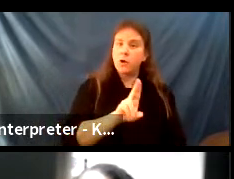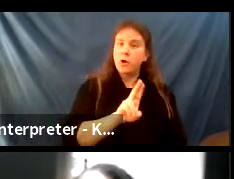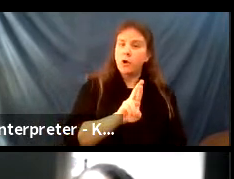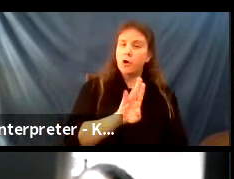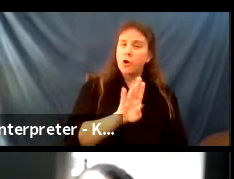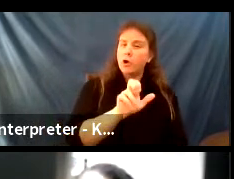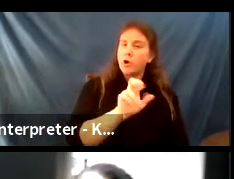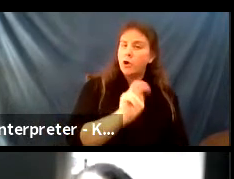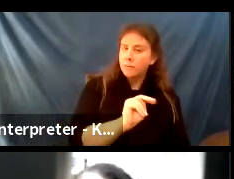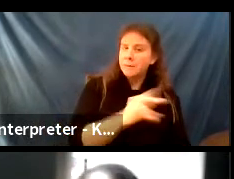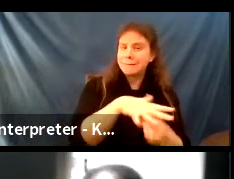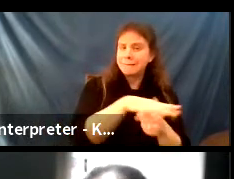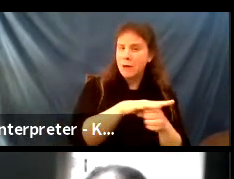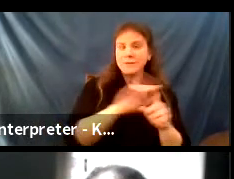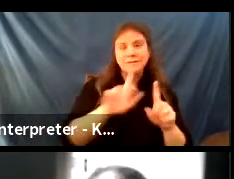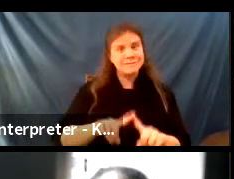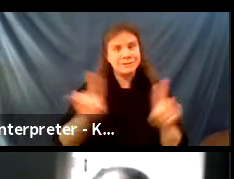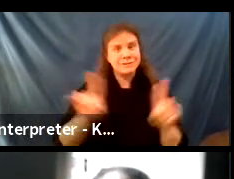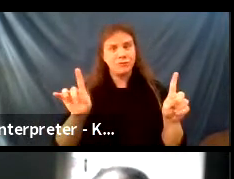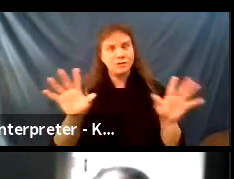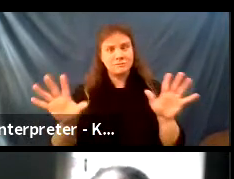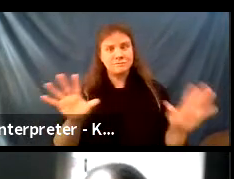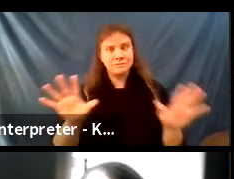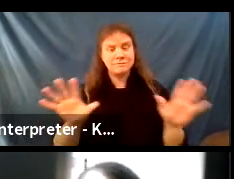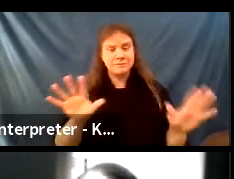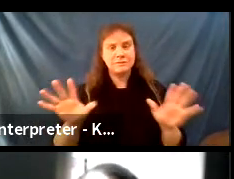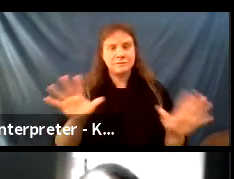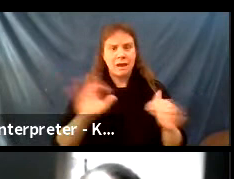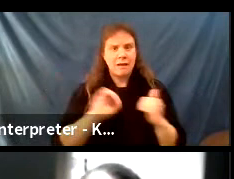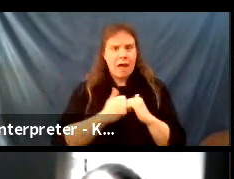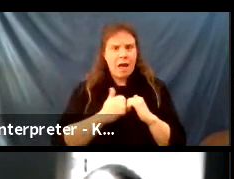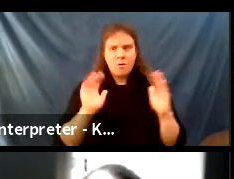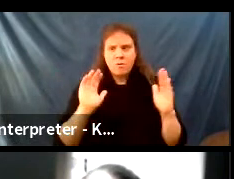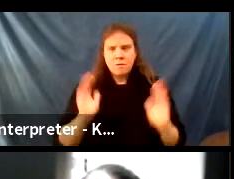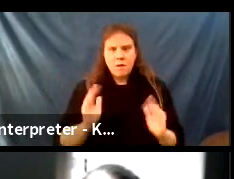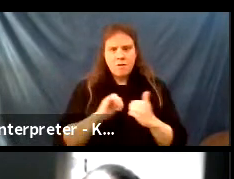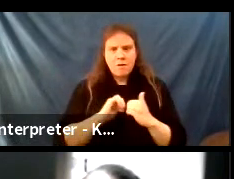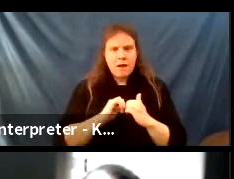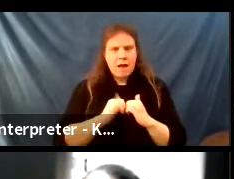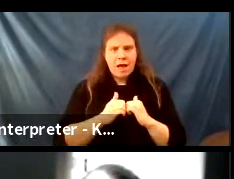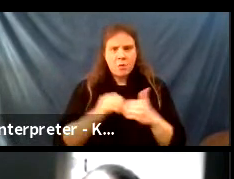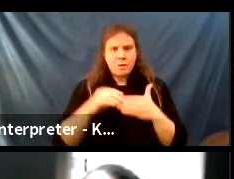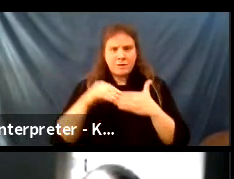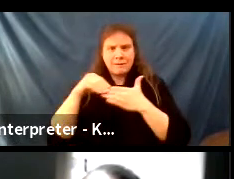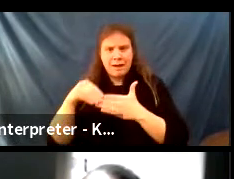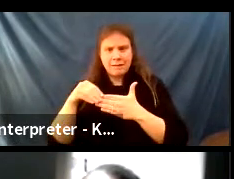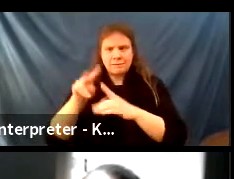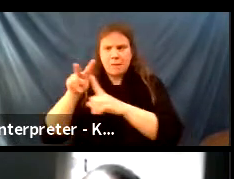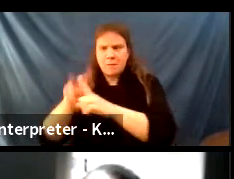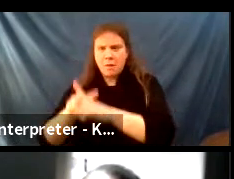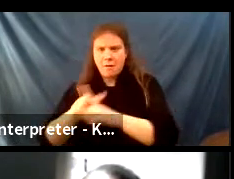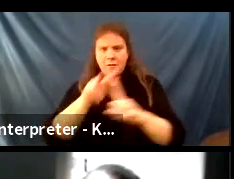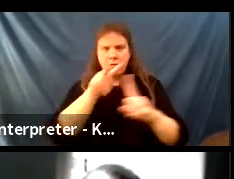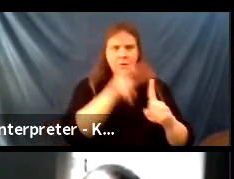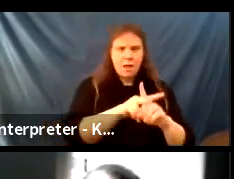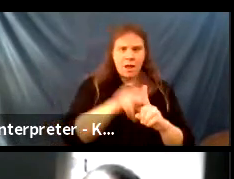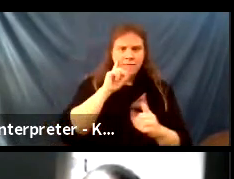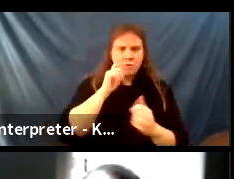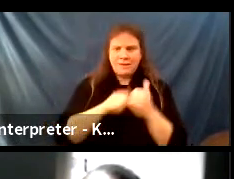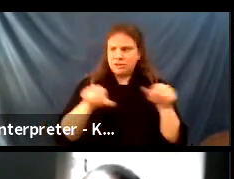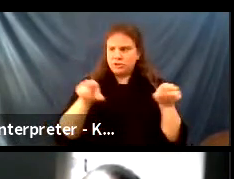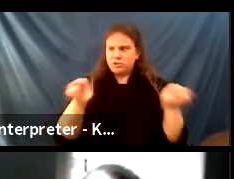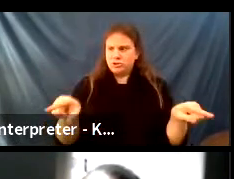more urban county, and so how will these guidelines be